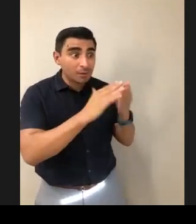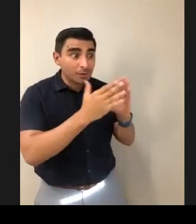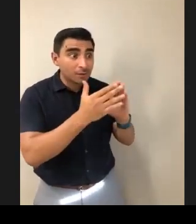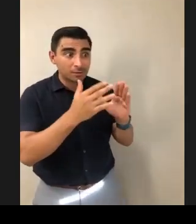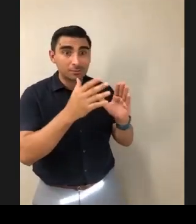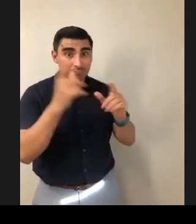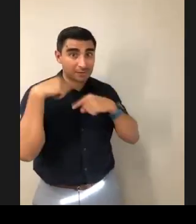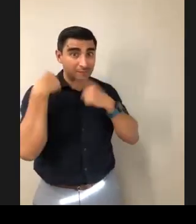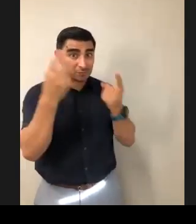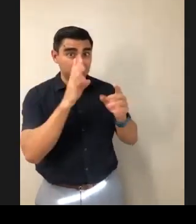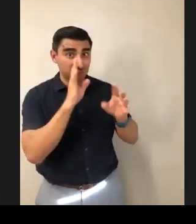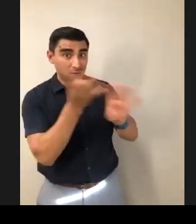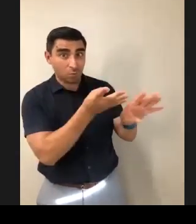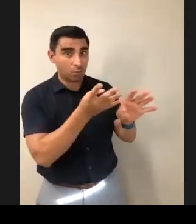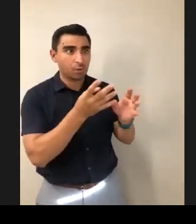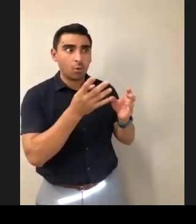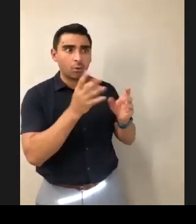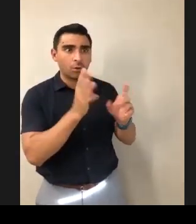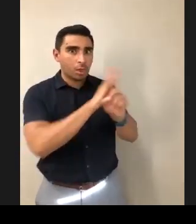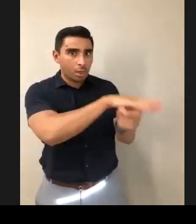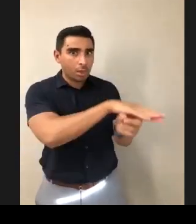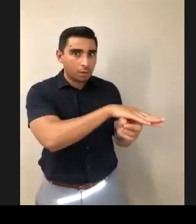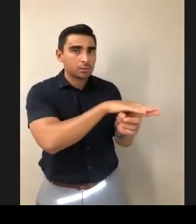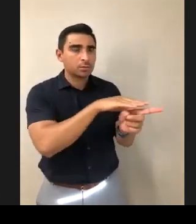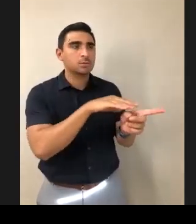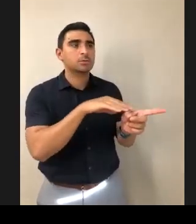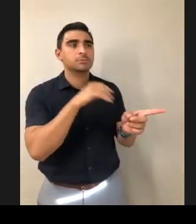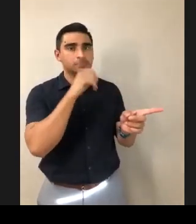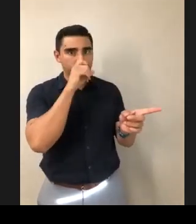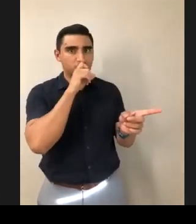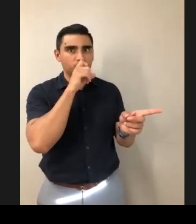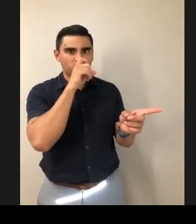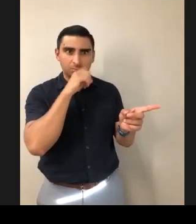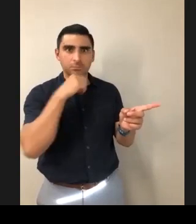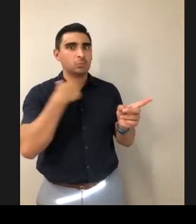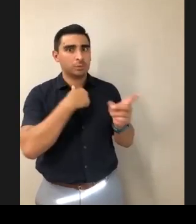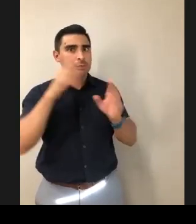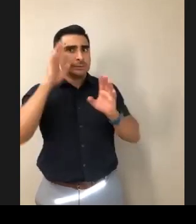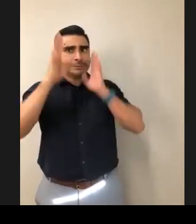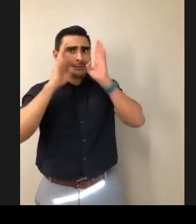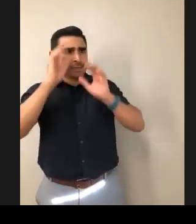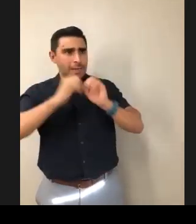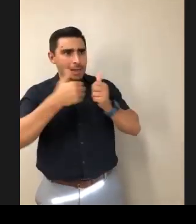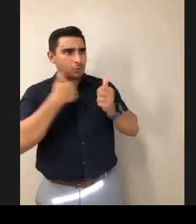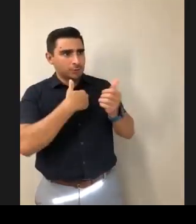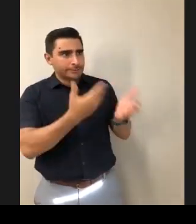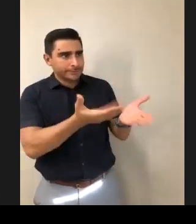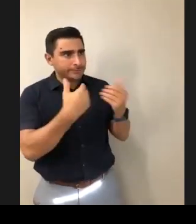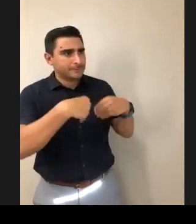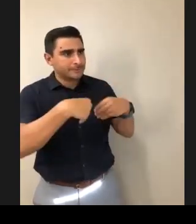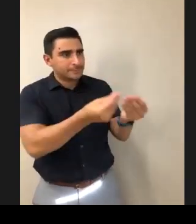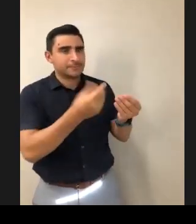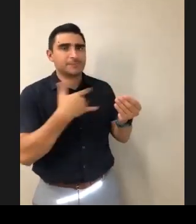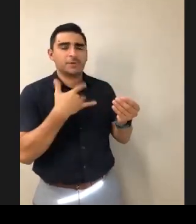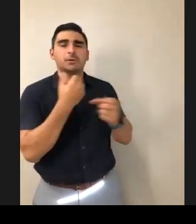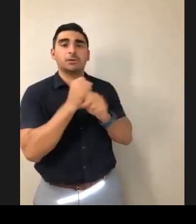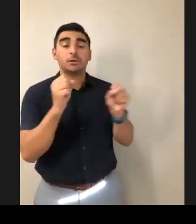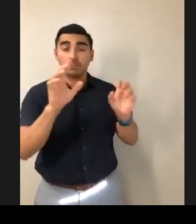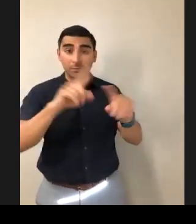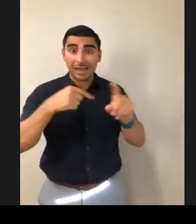communities, is going to be trying to think of those creative ways to do it. But I cannot